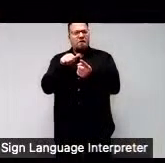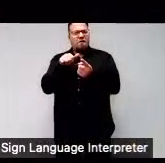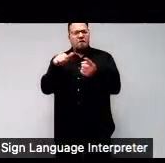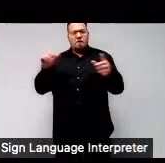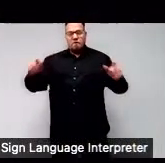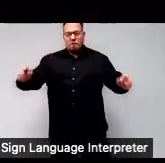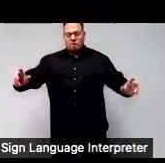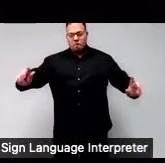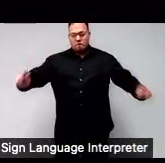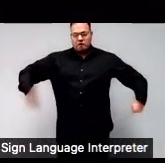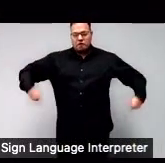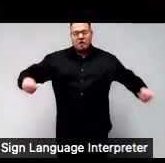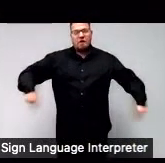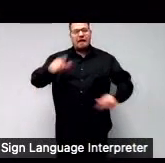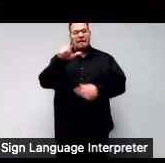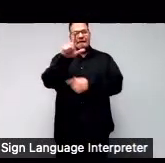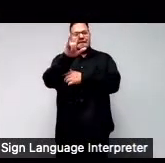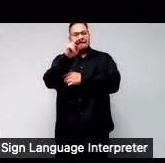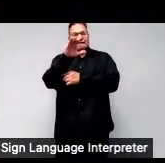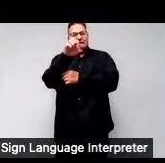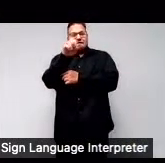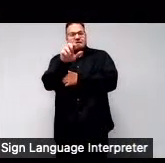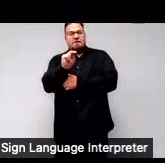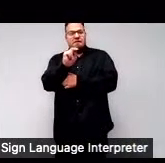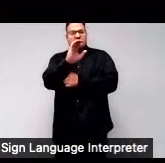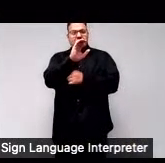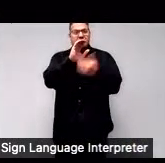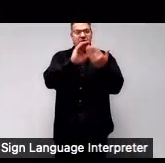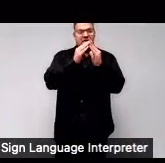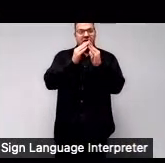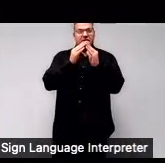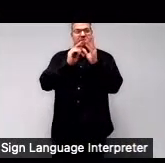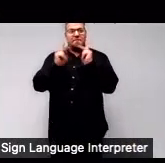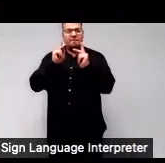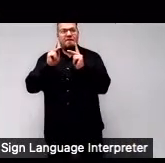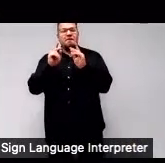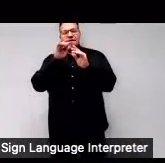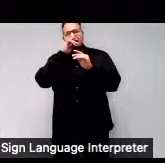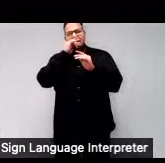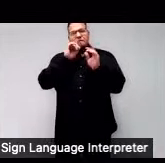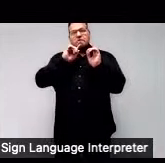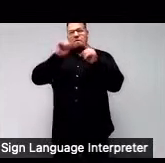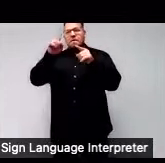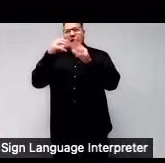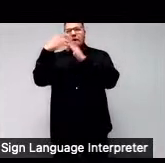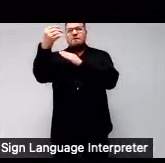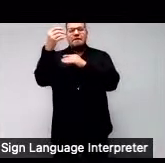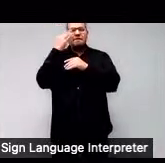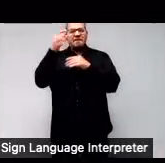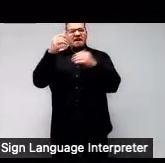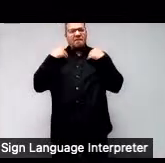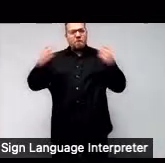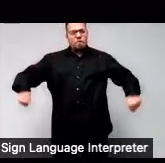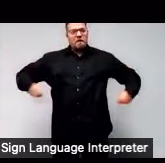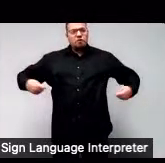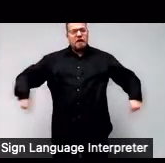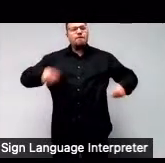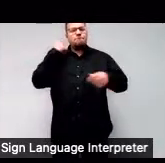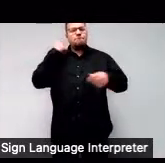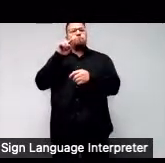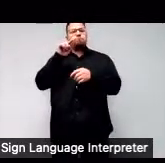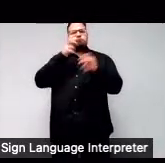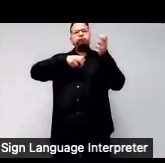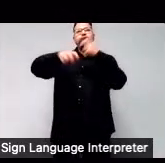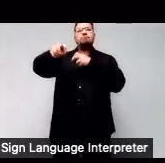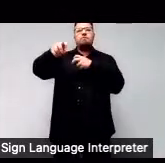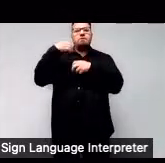out at Lincoln City, where you can have kids out on the sand if they utilize a wheelchair for transportation getting around. And so